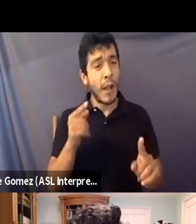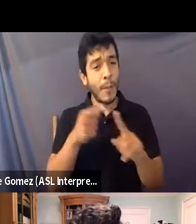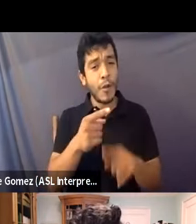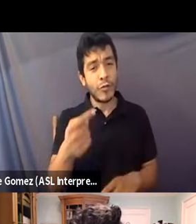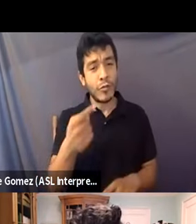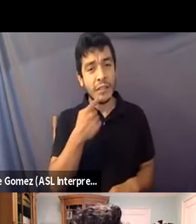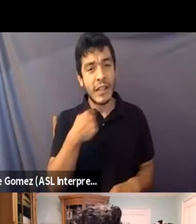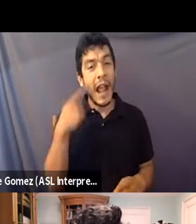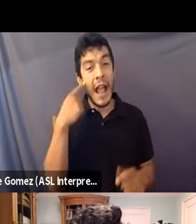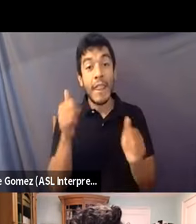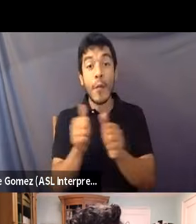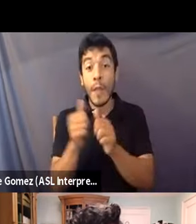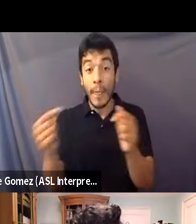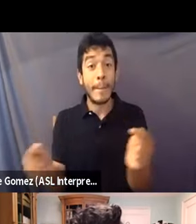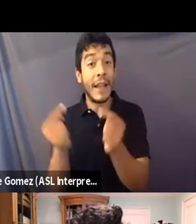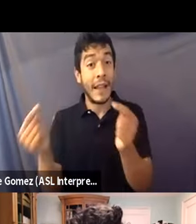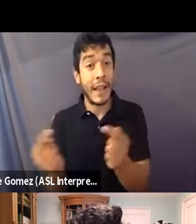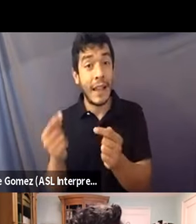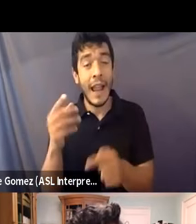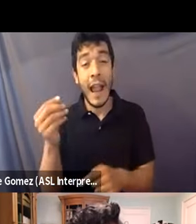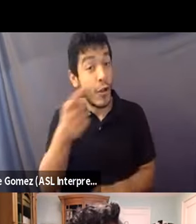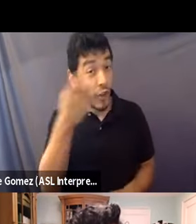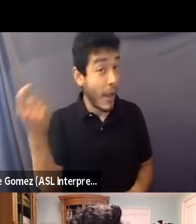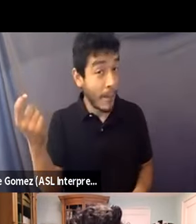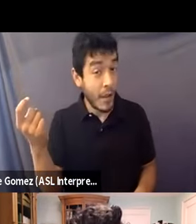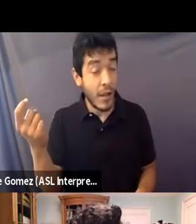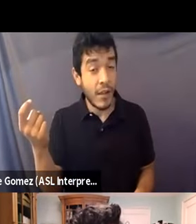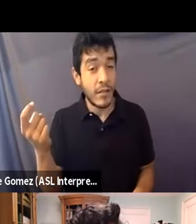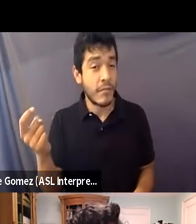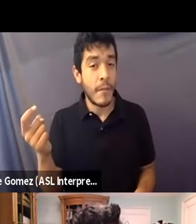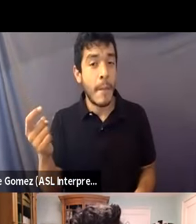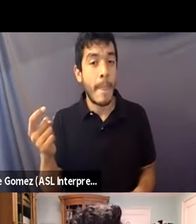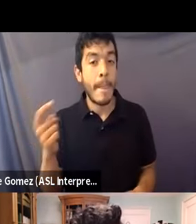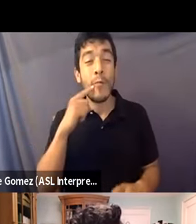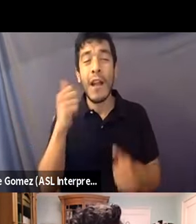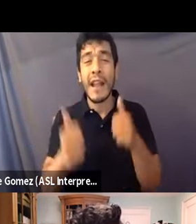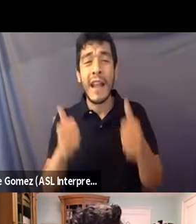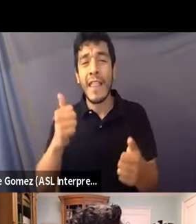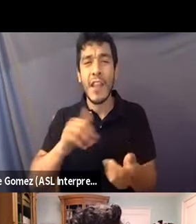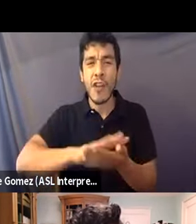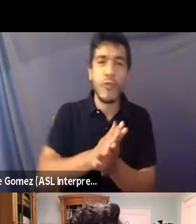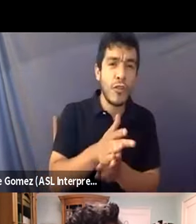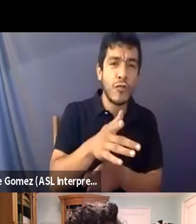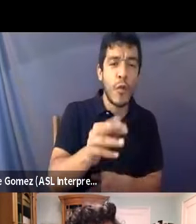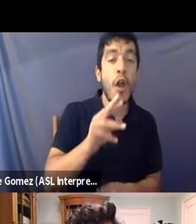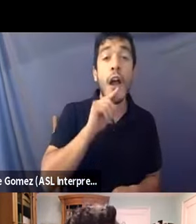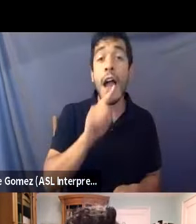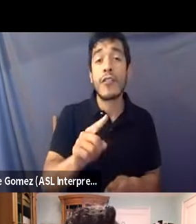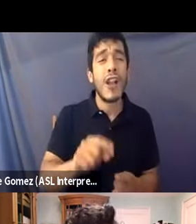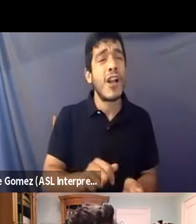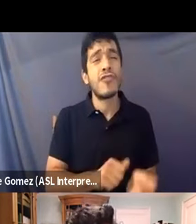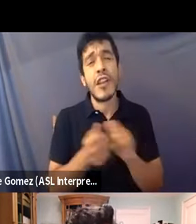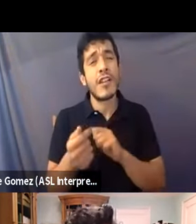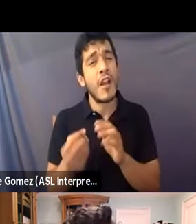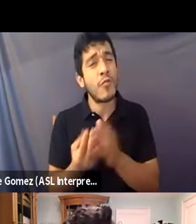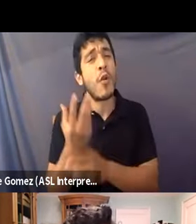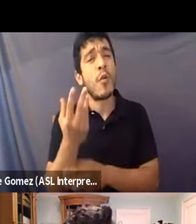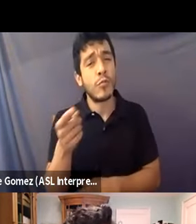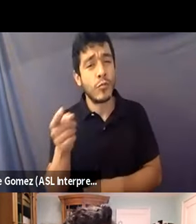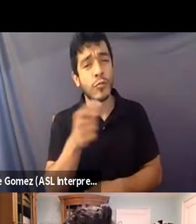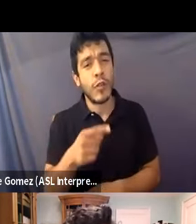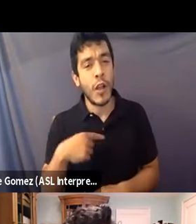pain, you know, and trauma, it comes, it can either crush you or it can actually transform you. And so I think the opportunity,